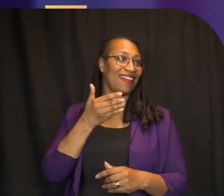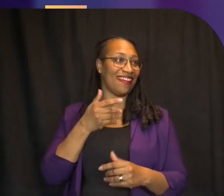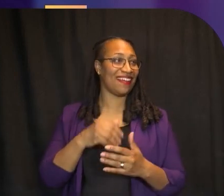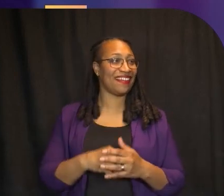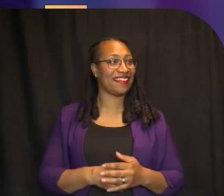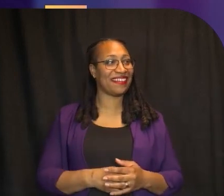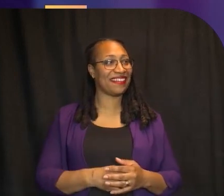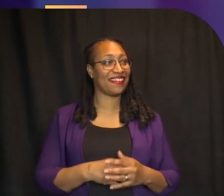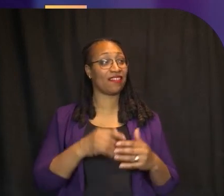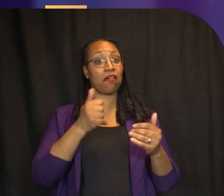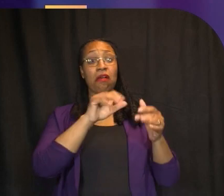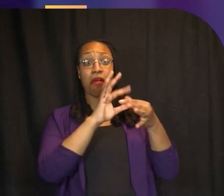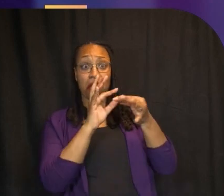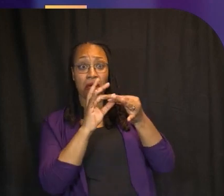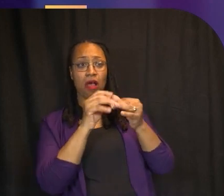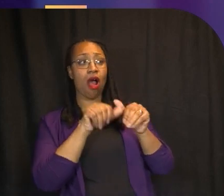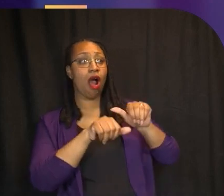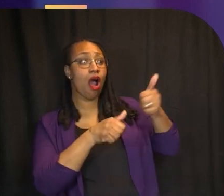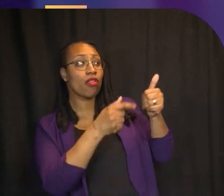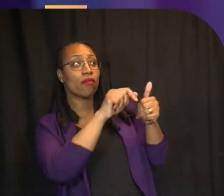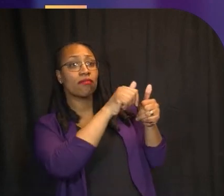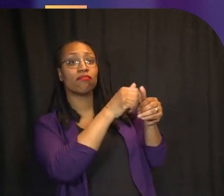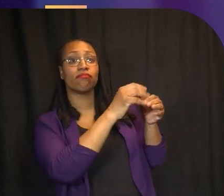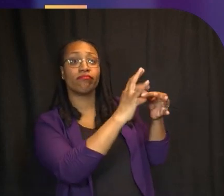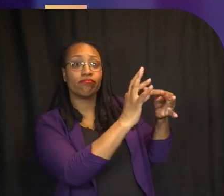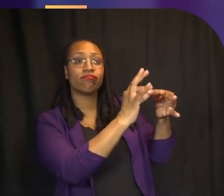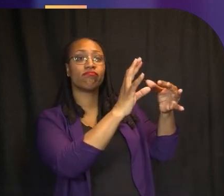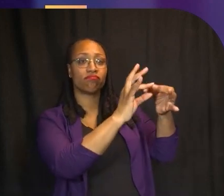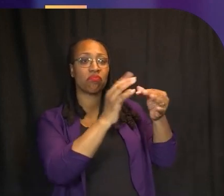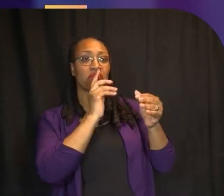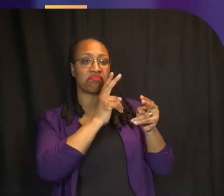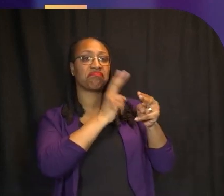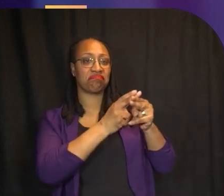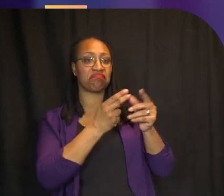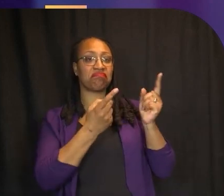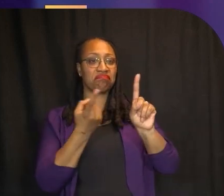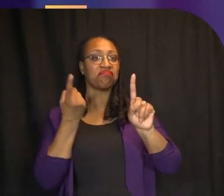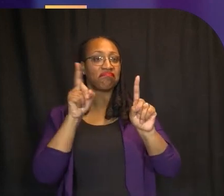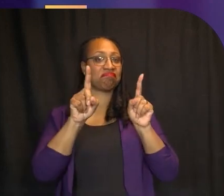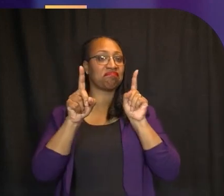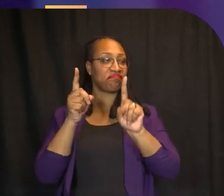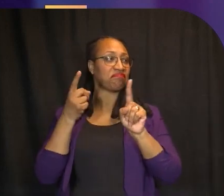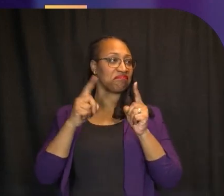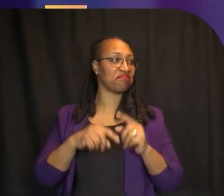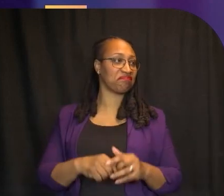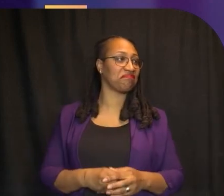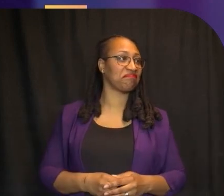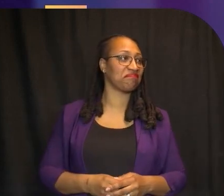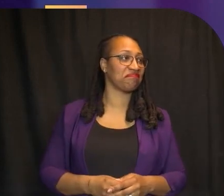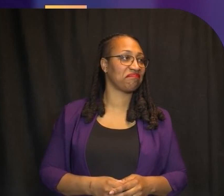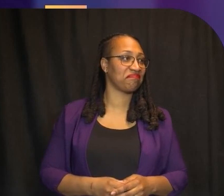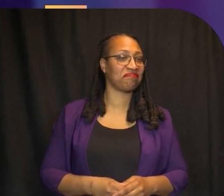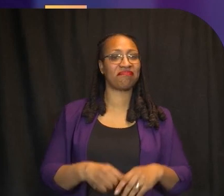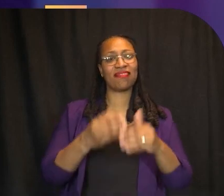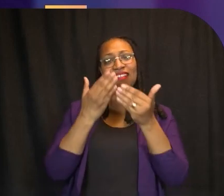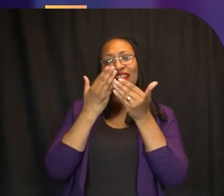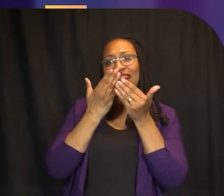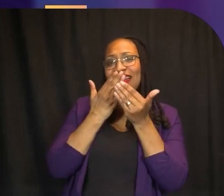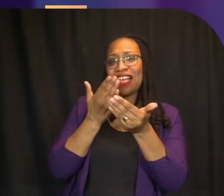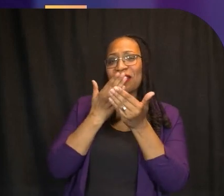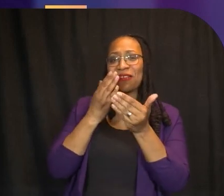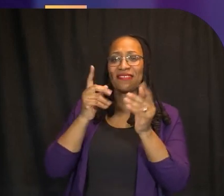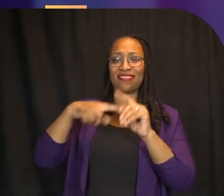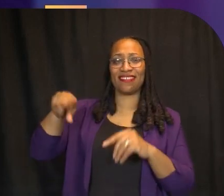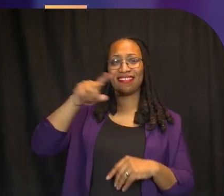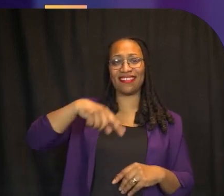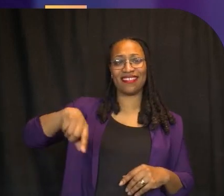Hearn Emerging Leader Awards, Regeneron. We thank Regeneron for underwriting these important awards and for also being a